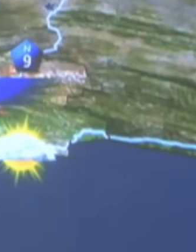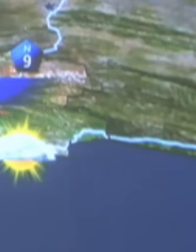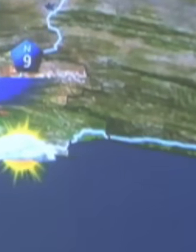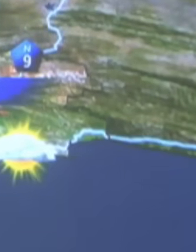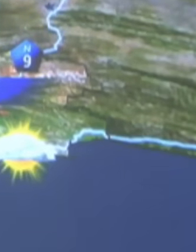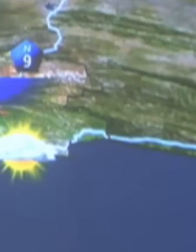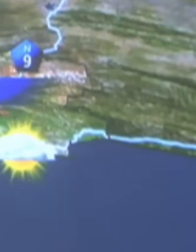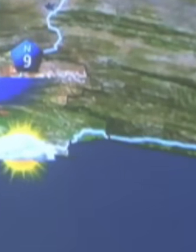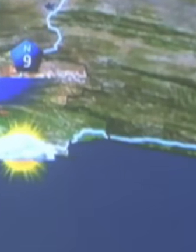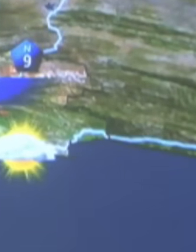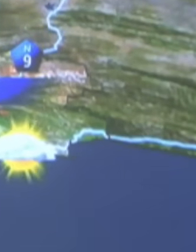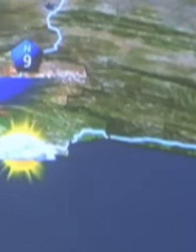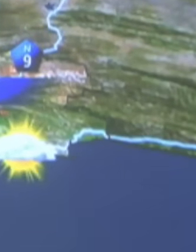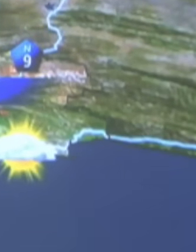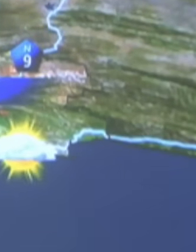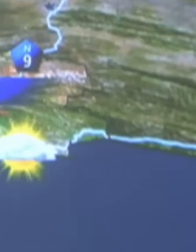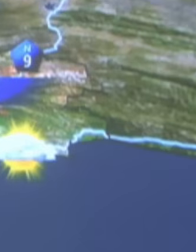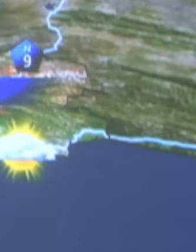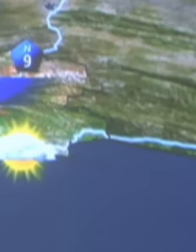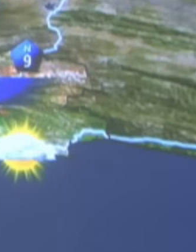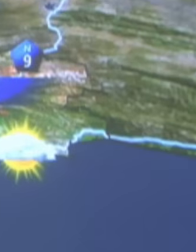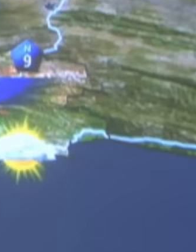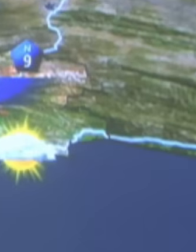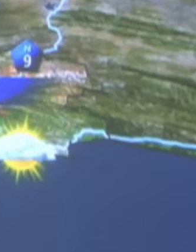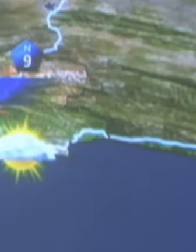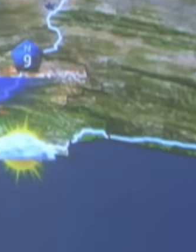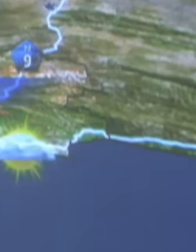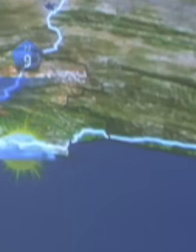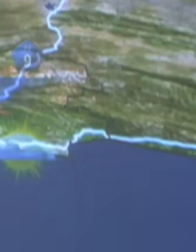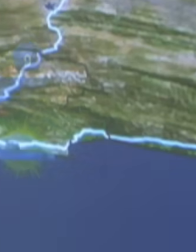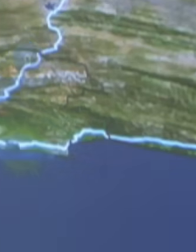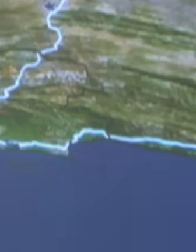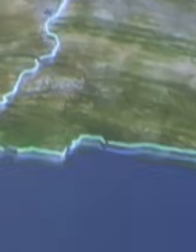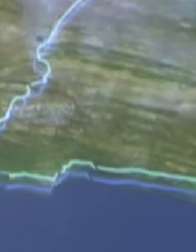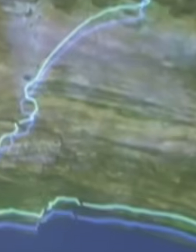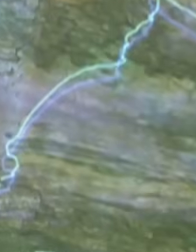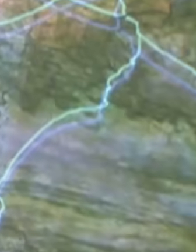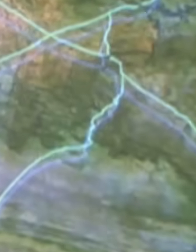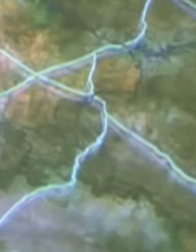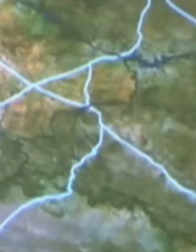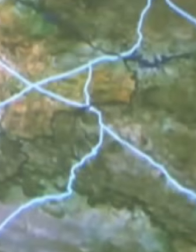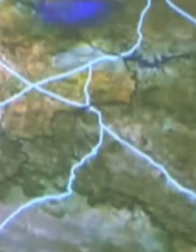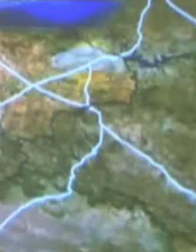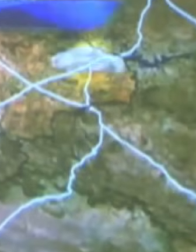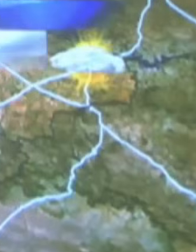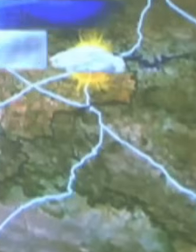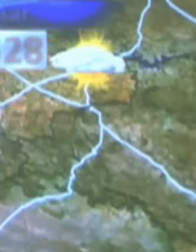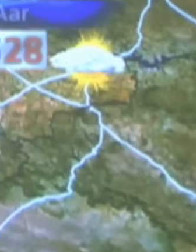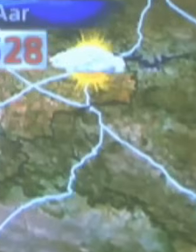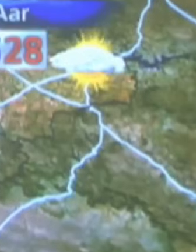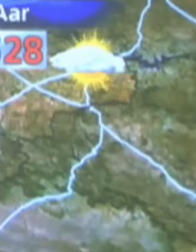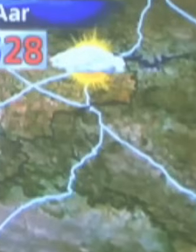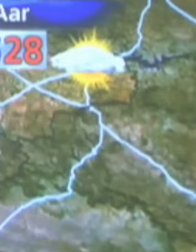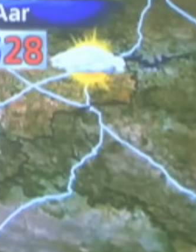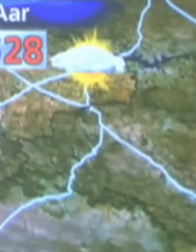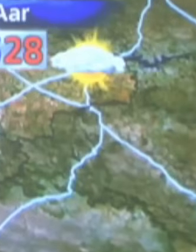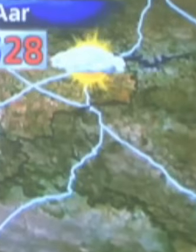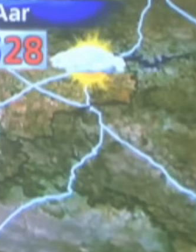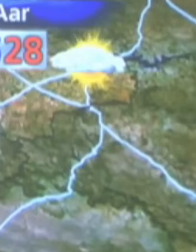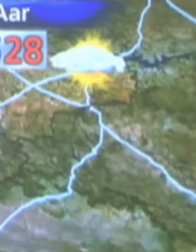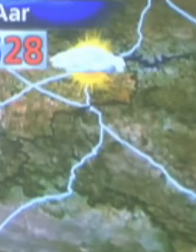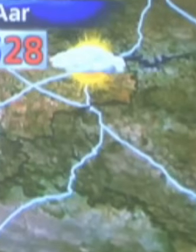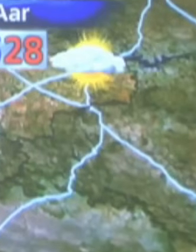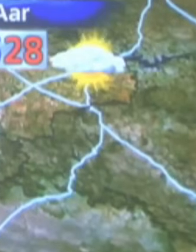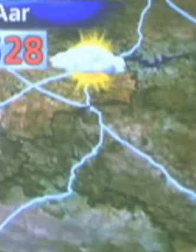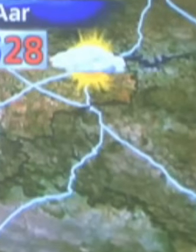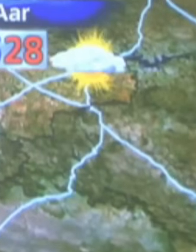mare o mona le mane o tla hle o itse fela ho itikanetseng Bushbuckridge le teng o hlokomela hore ho tla hle o itse ho itikanetseng kgradi di ritha fela ho mashome a mabedi a metso e mehlano